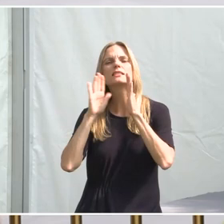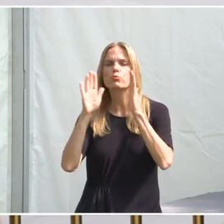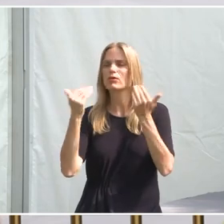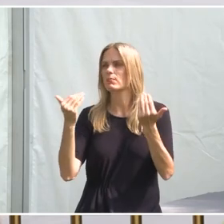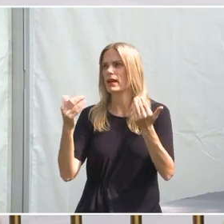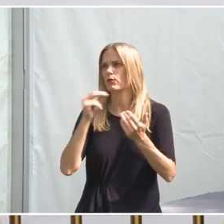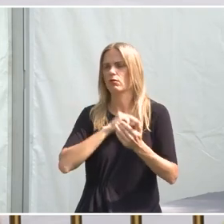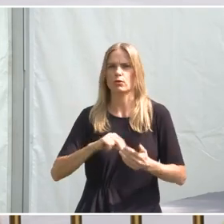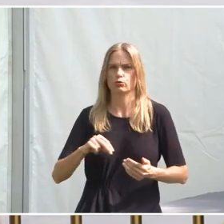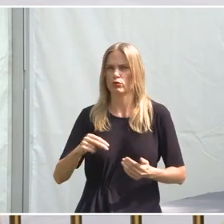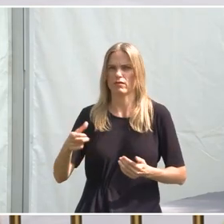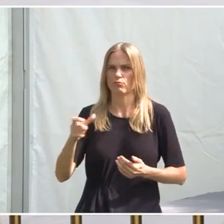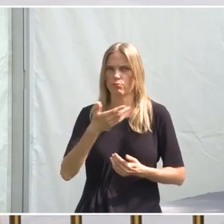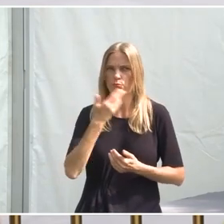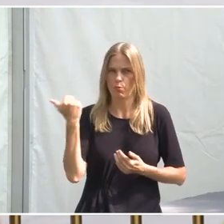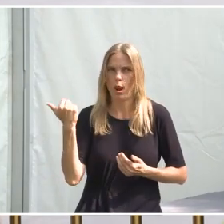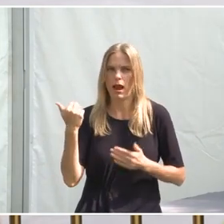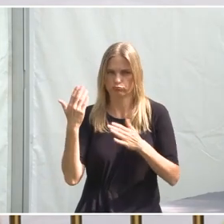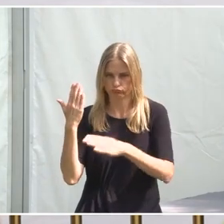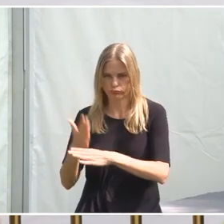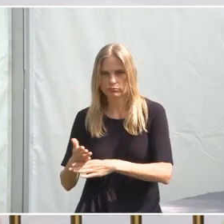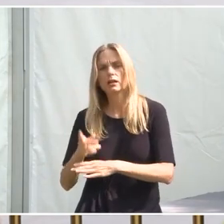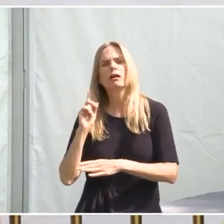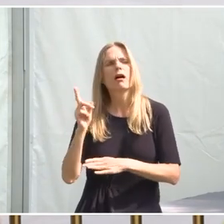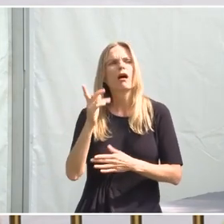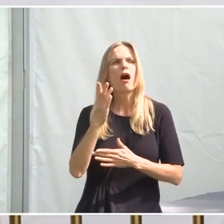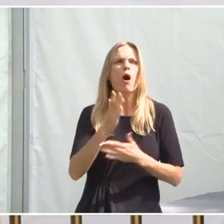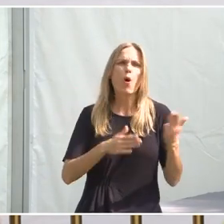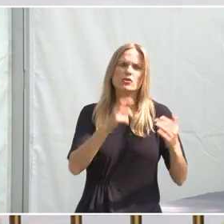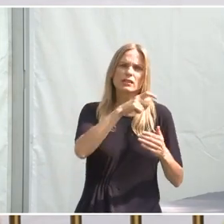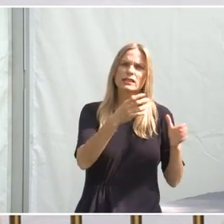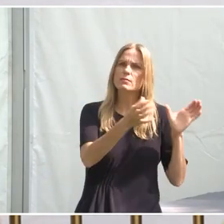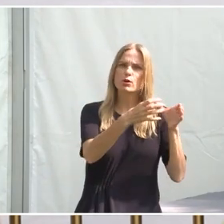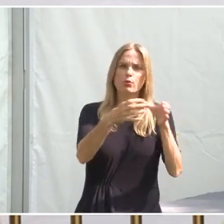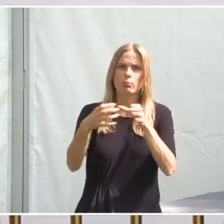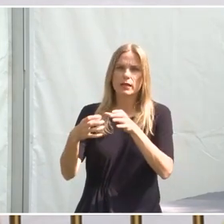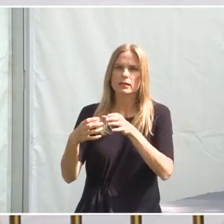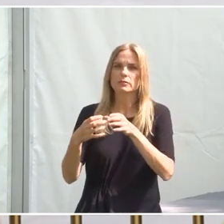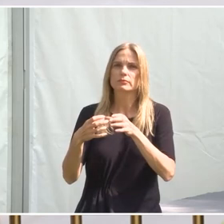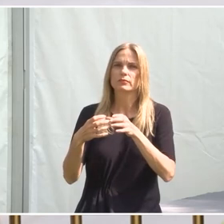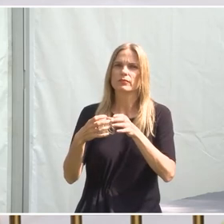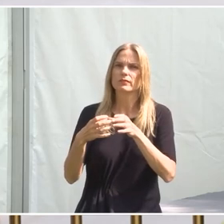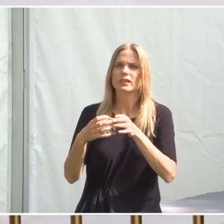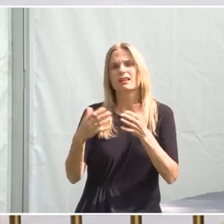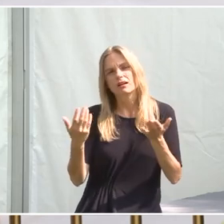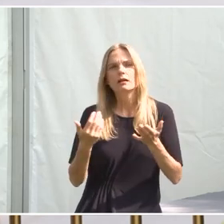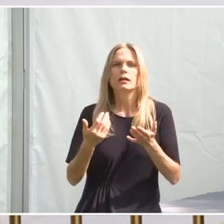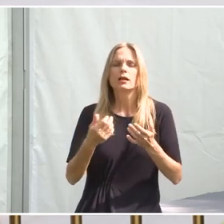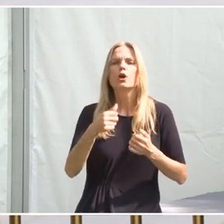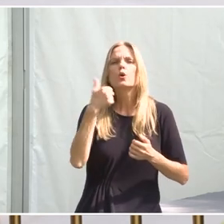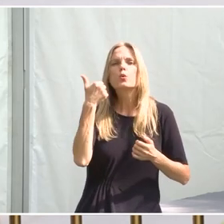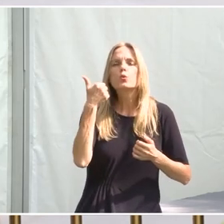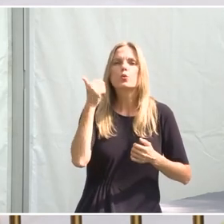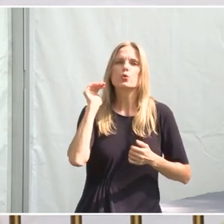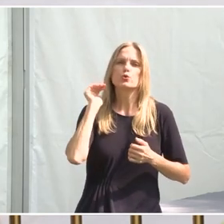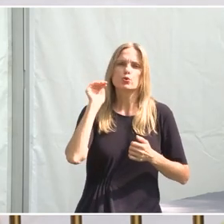but actually the function of groups is really high. There's in Denmark, there's 6,000 different types